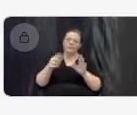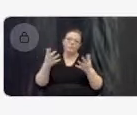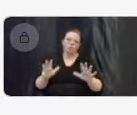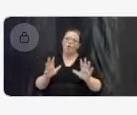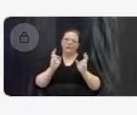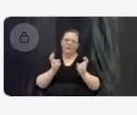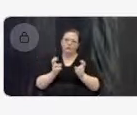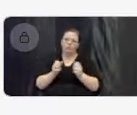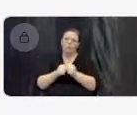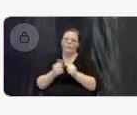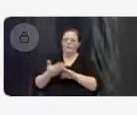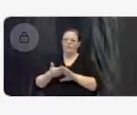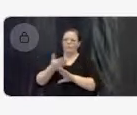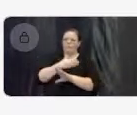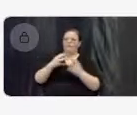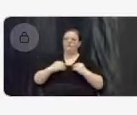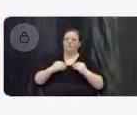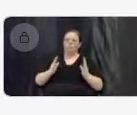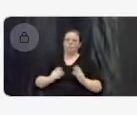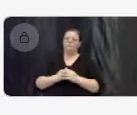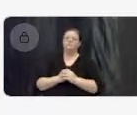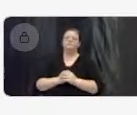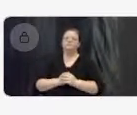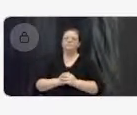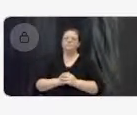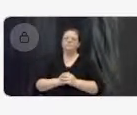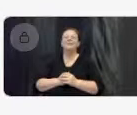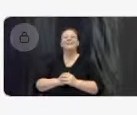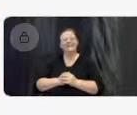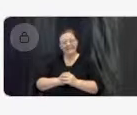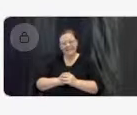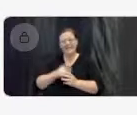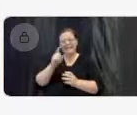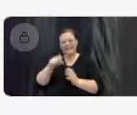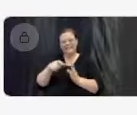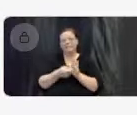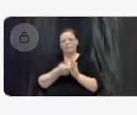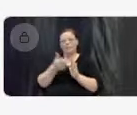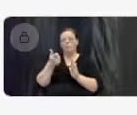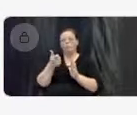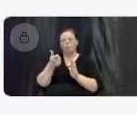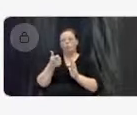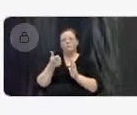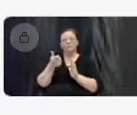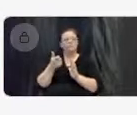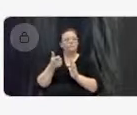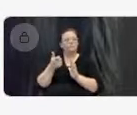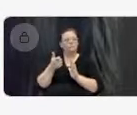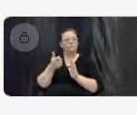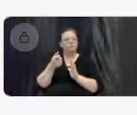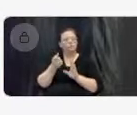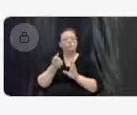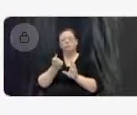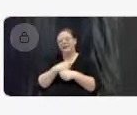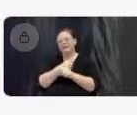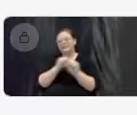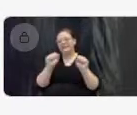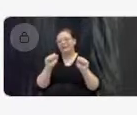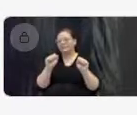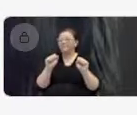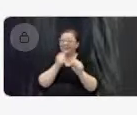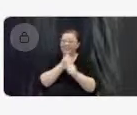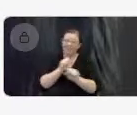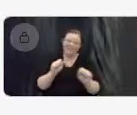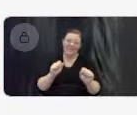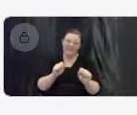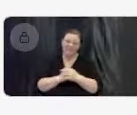issue with the previous owners. It needs to be removed to make it safe because it's not safe